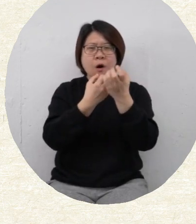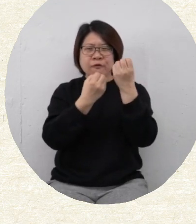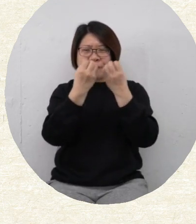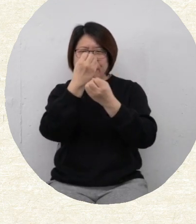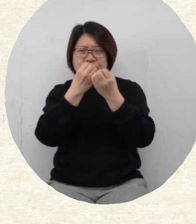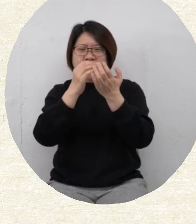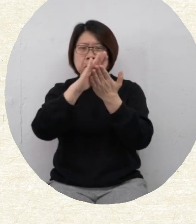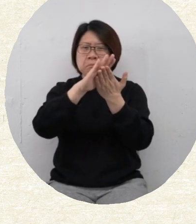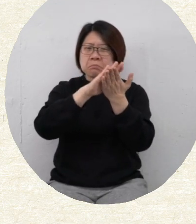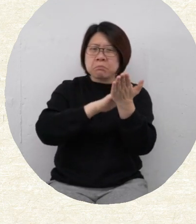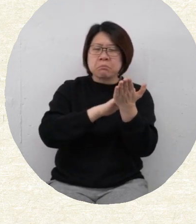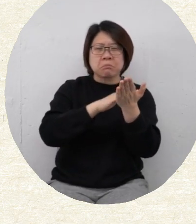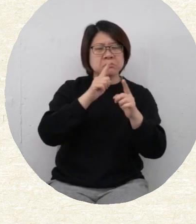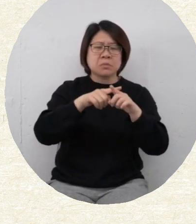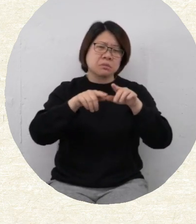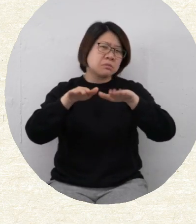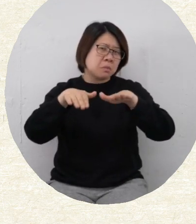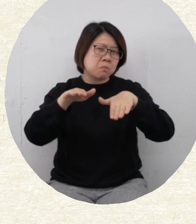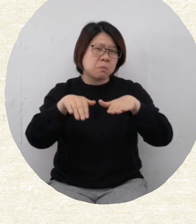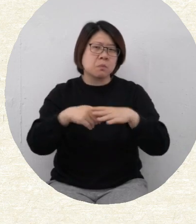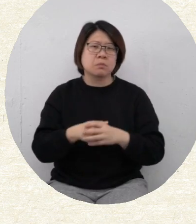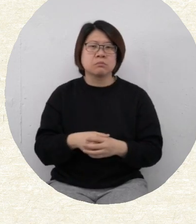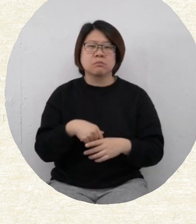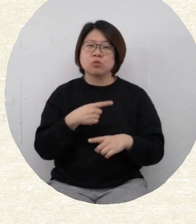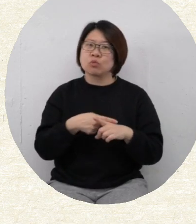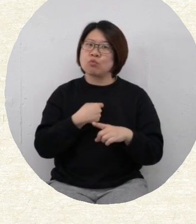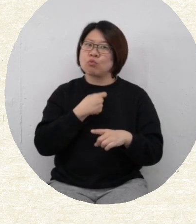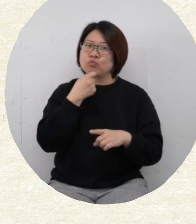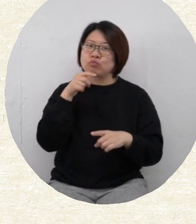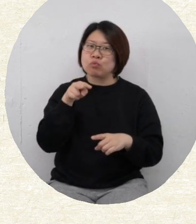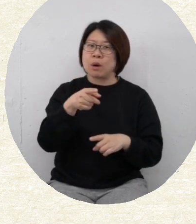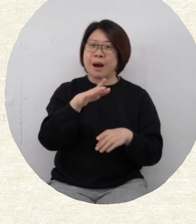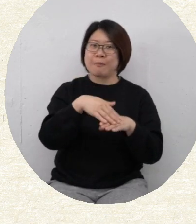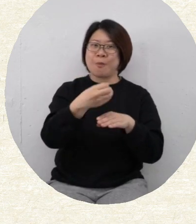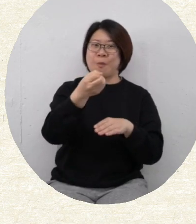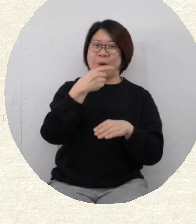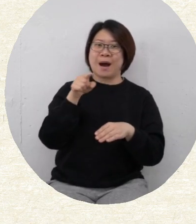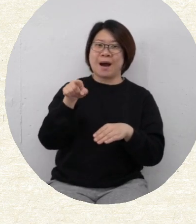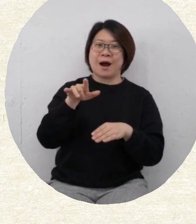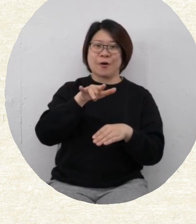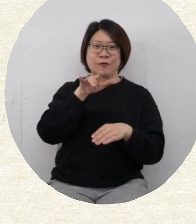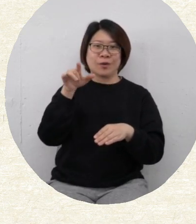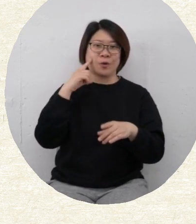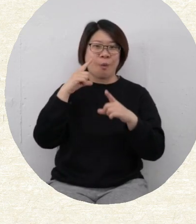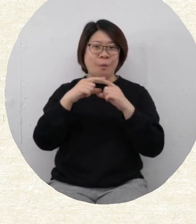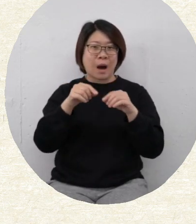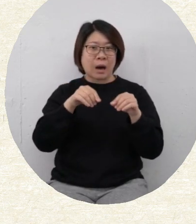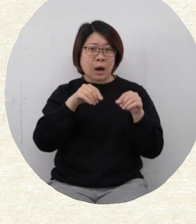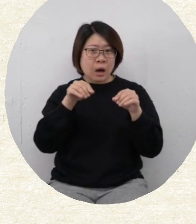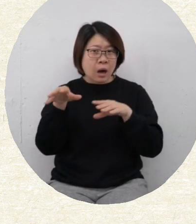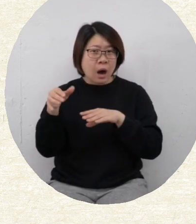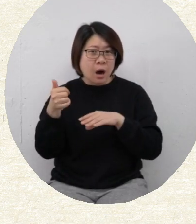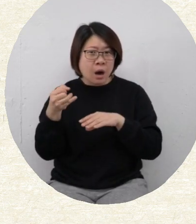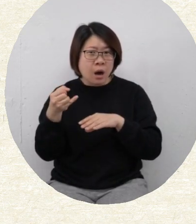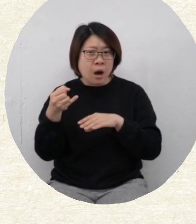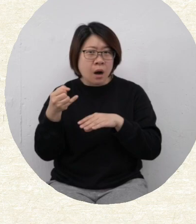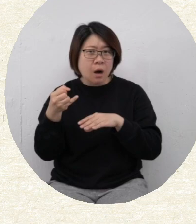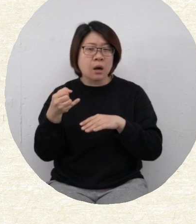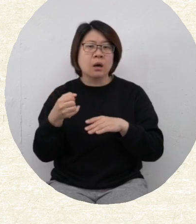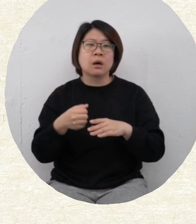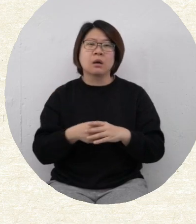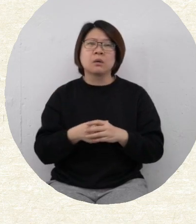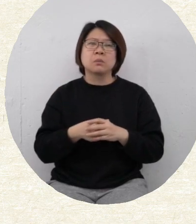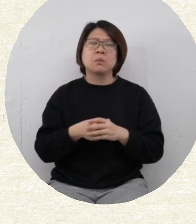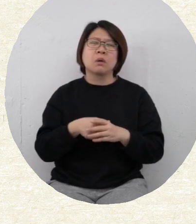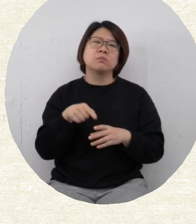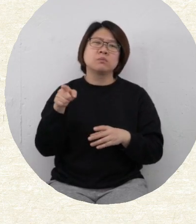of style, a very kind of flat kind of graphical arrangement, which is very similar to your